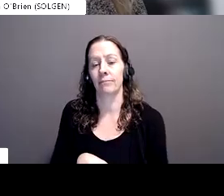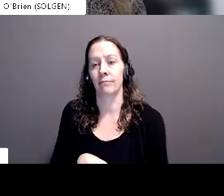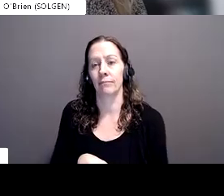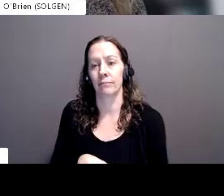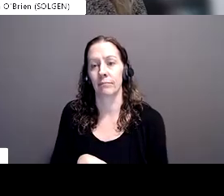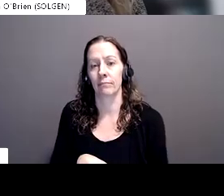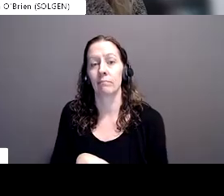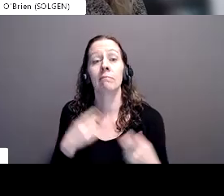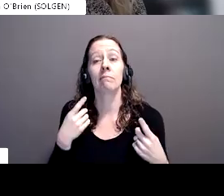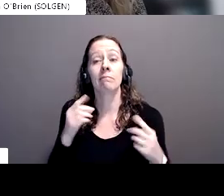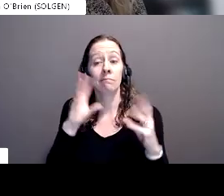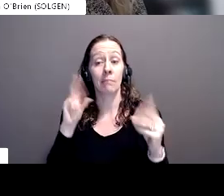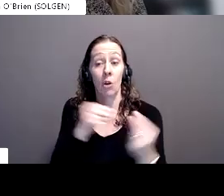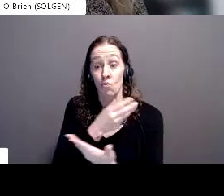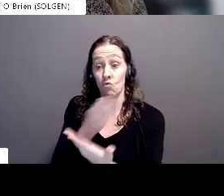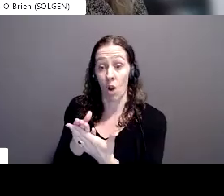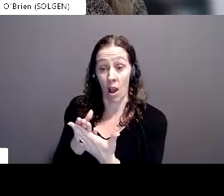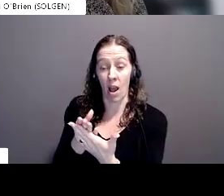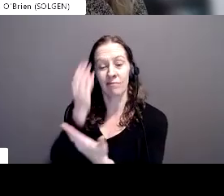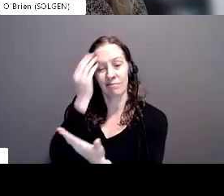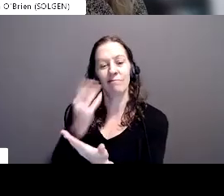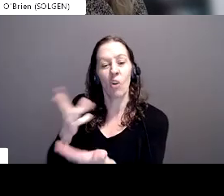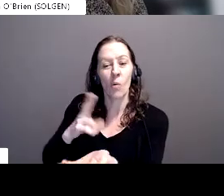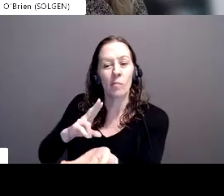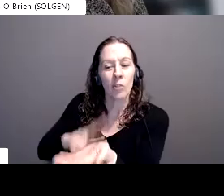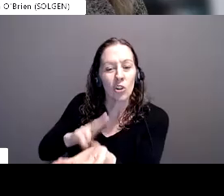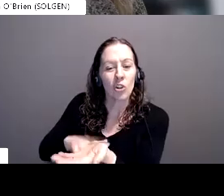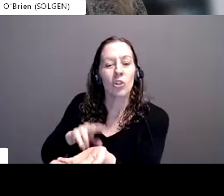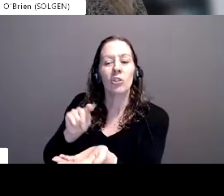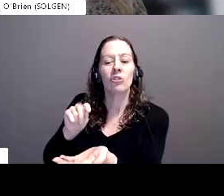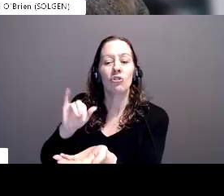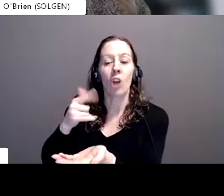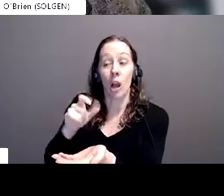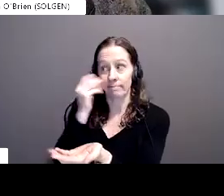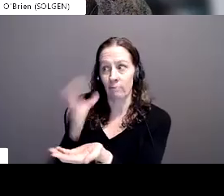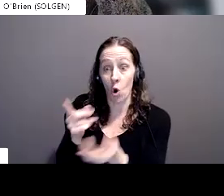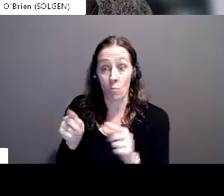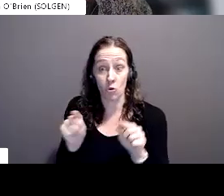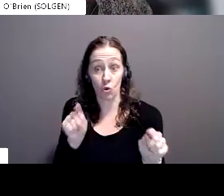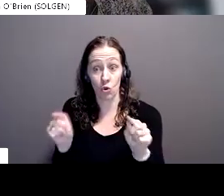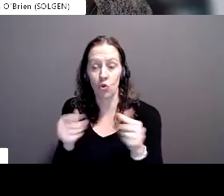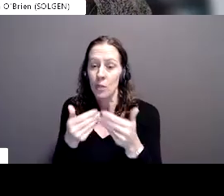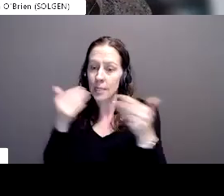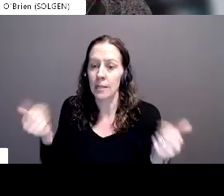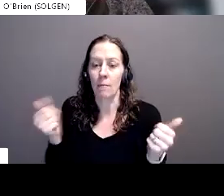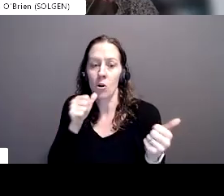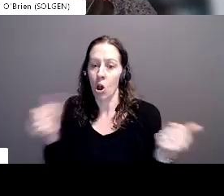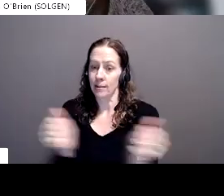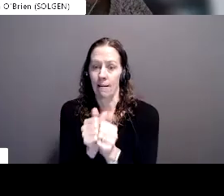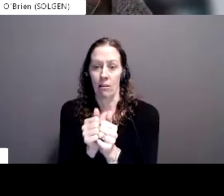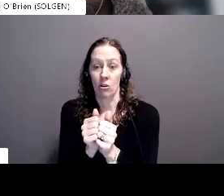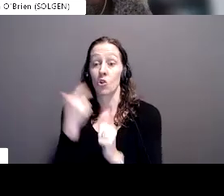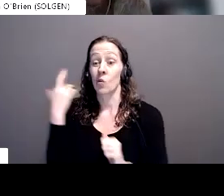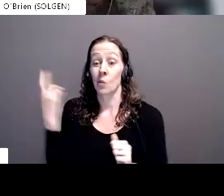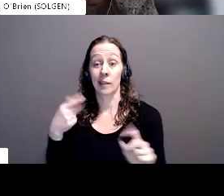the triage nurse and care nurse at the emergency department to keep the couple separated due to Mrs. Ryan's